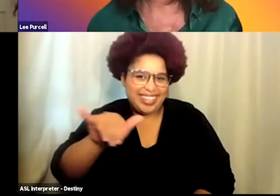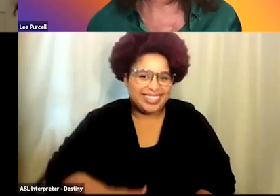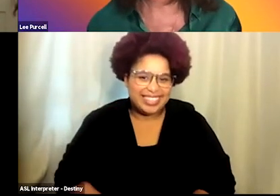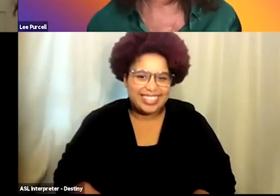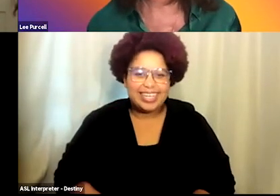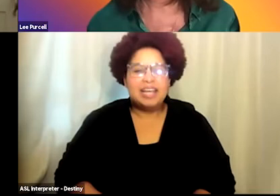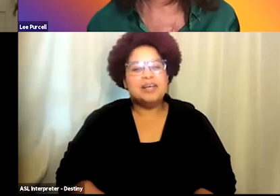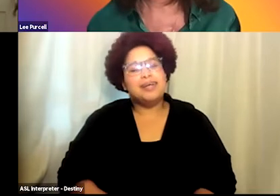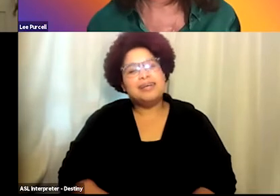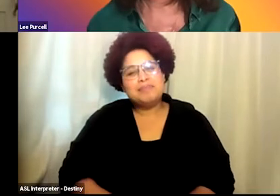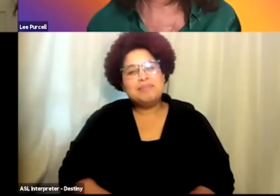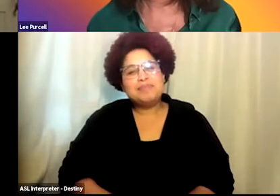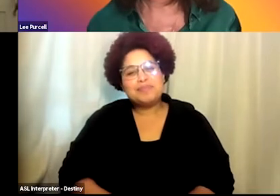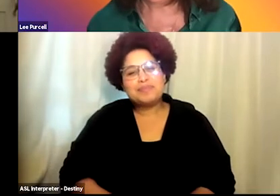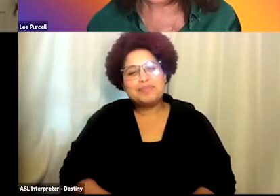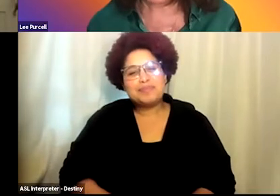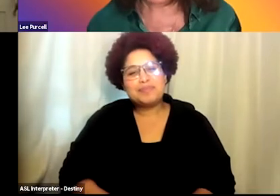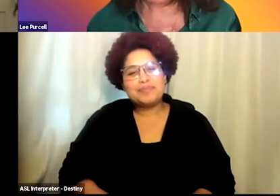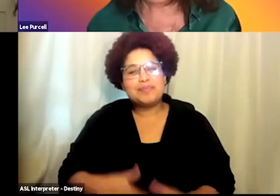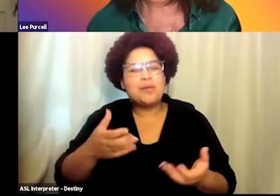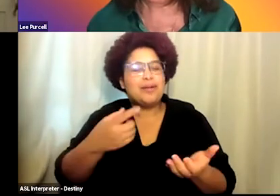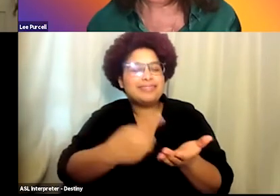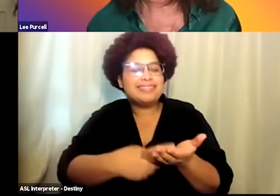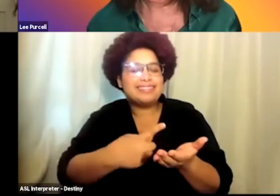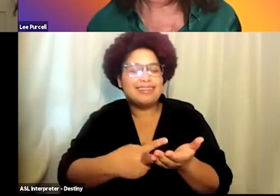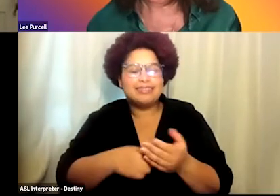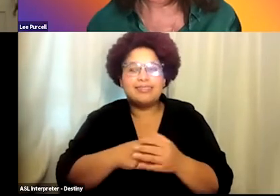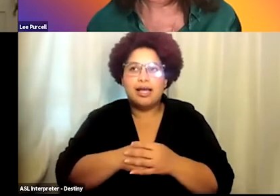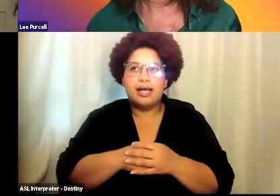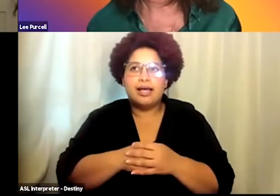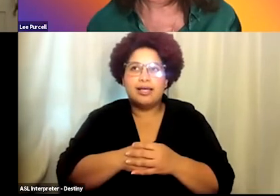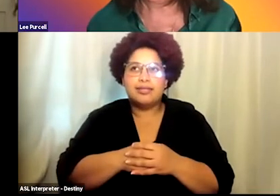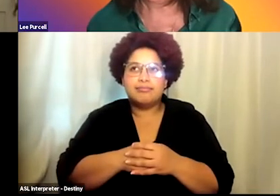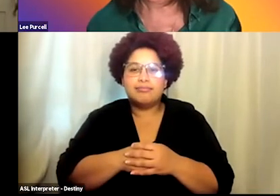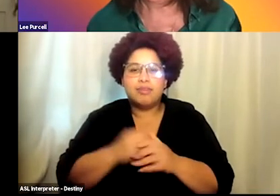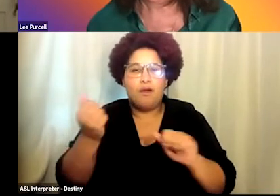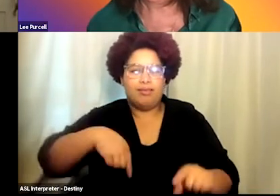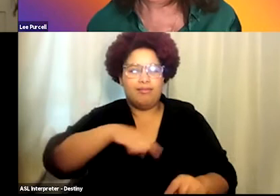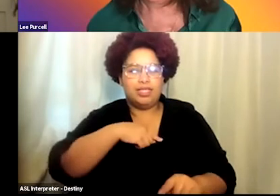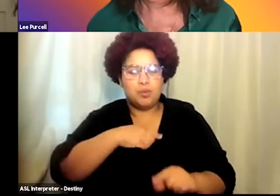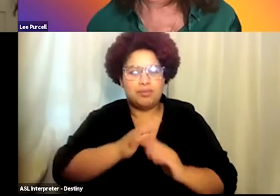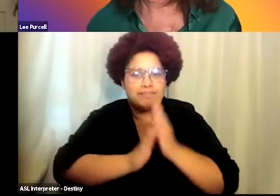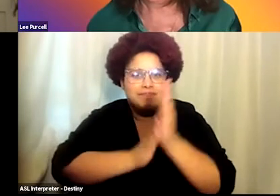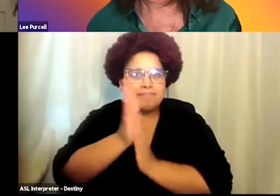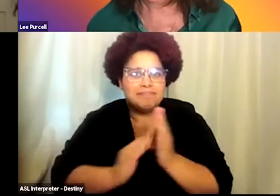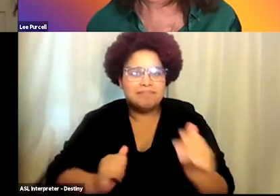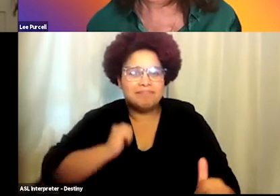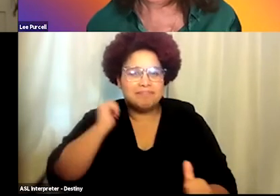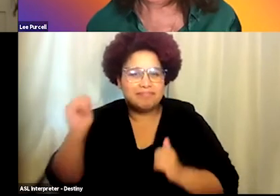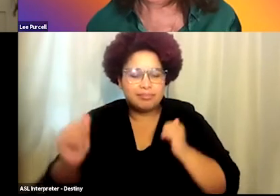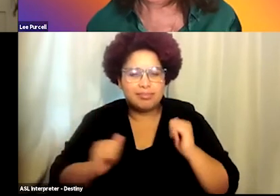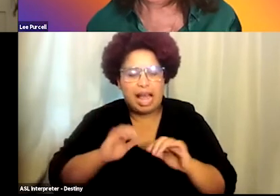Listen, I want to talk about because we're all, I think, very passionate about doing things and making sure we're